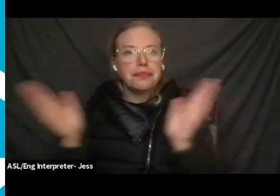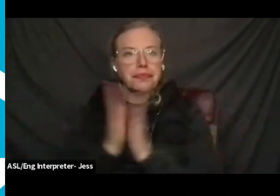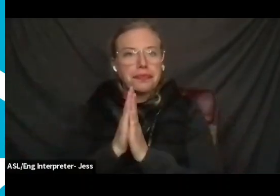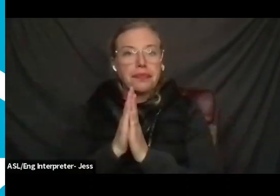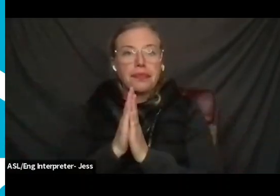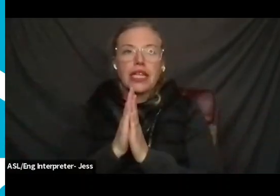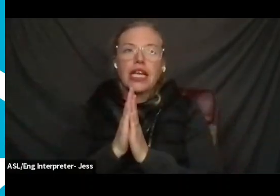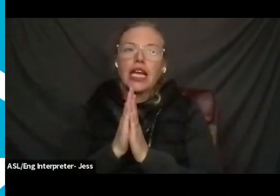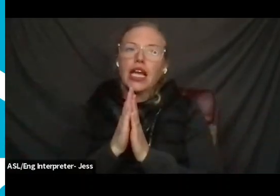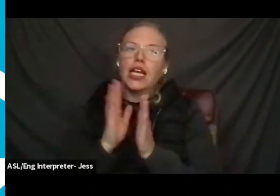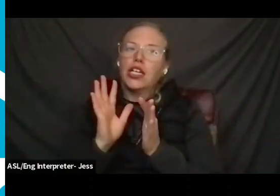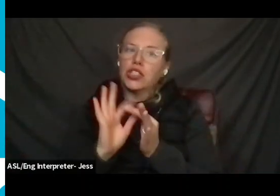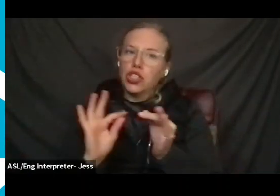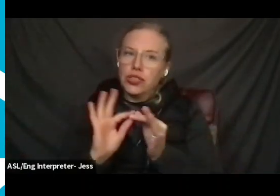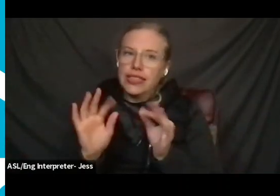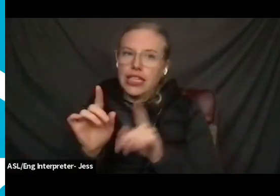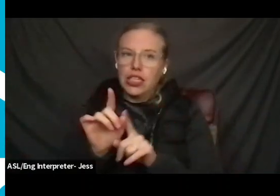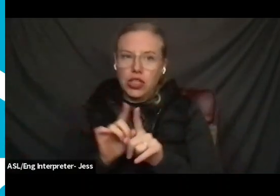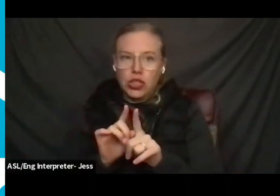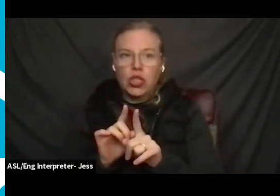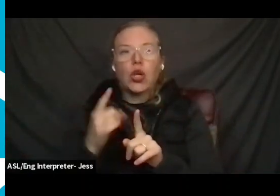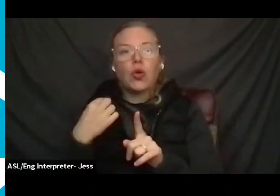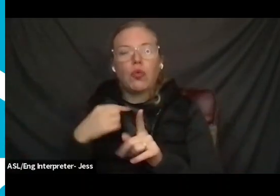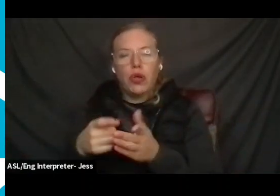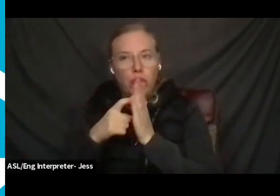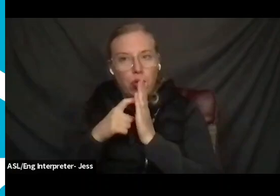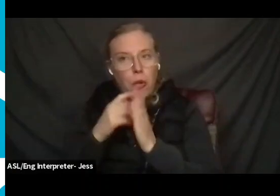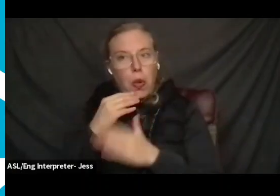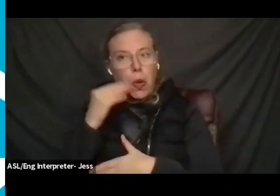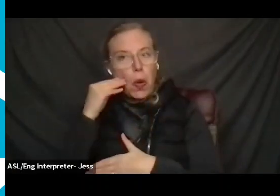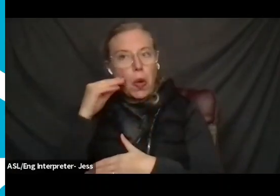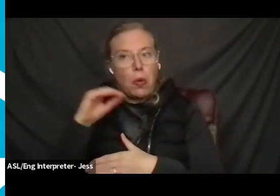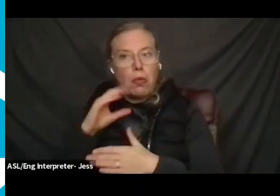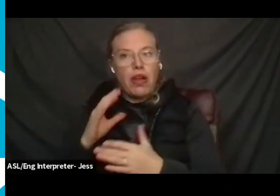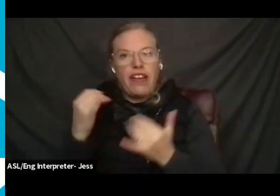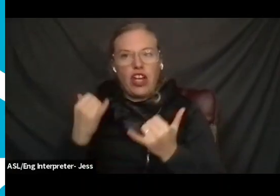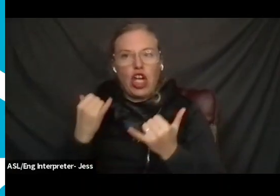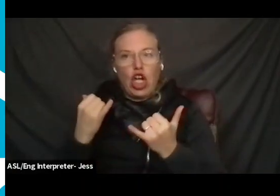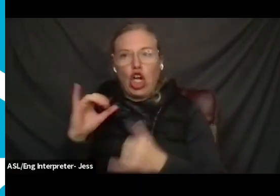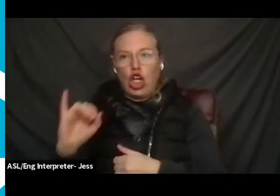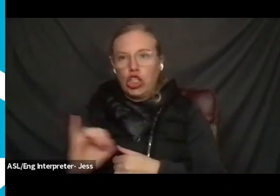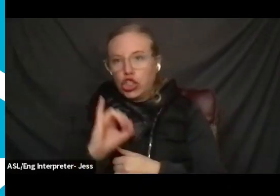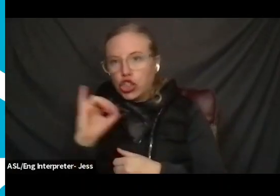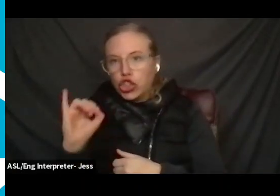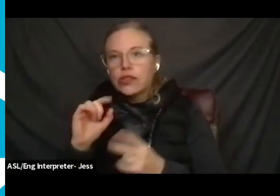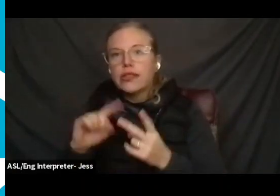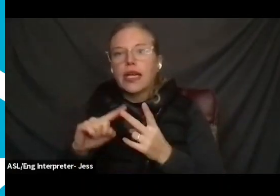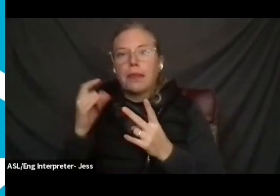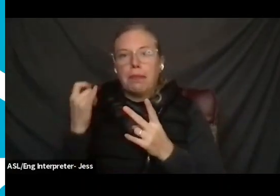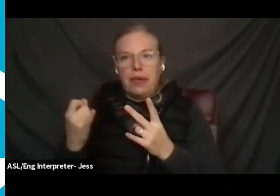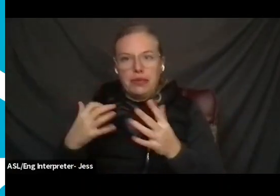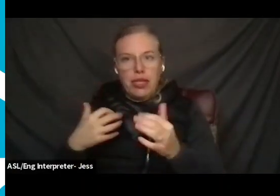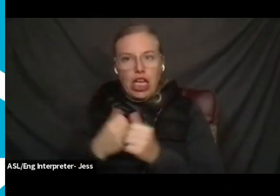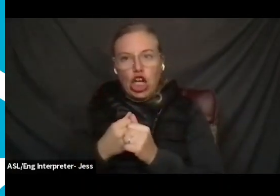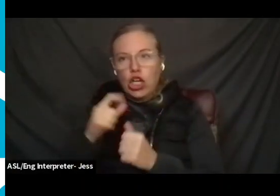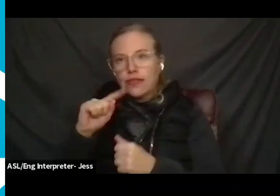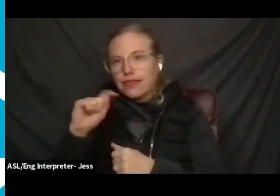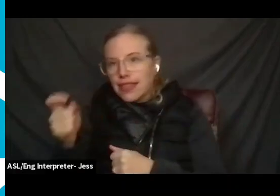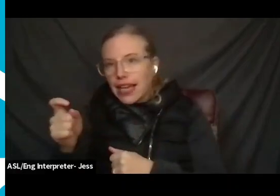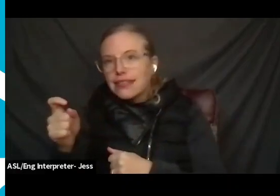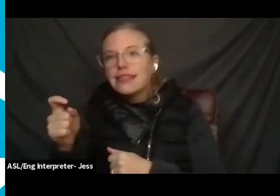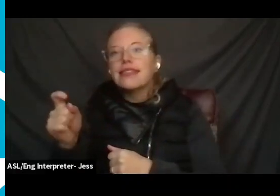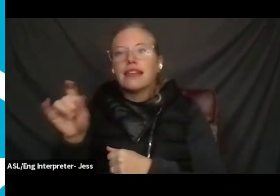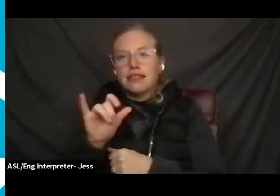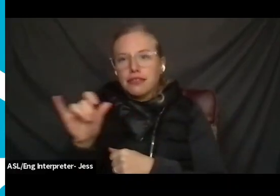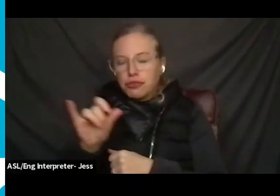I should also say too that we do require homeowners to have current homeowners insurance. They have to be current on their taxes as